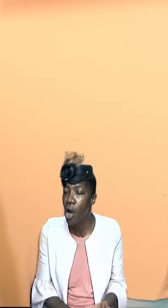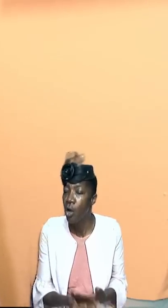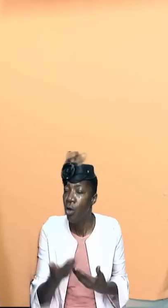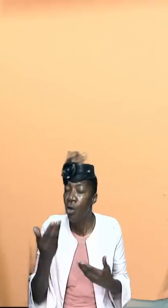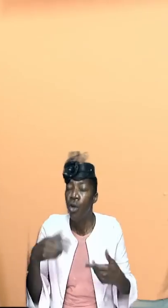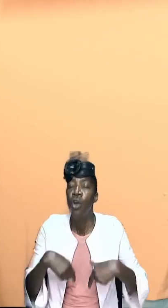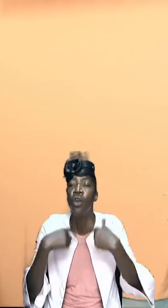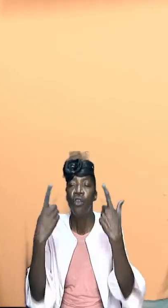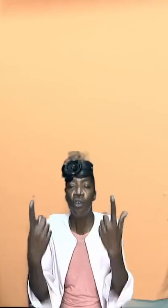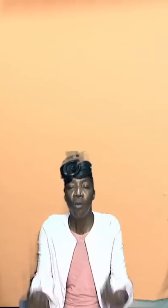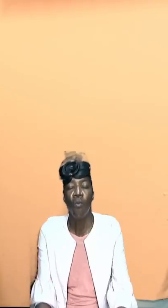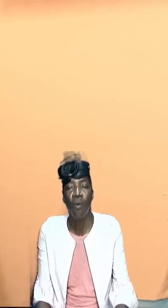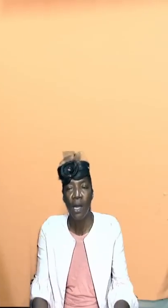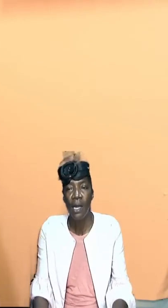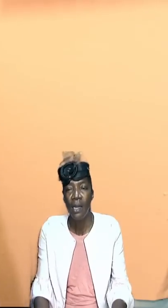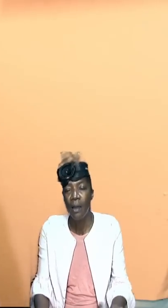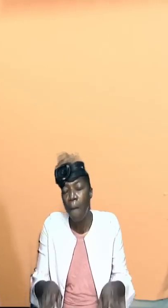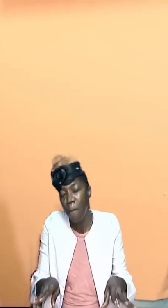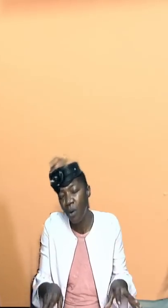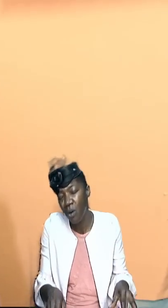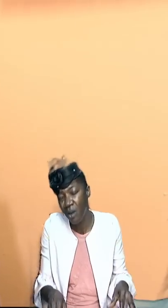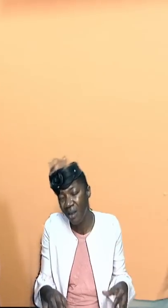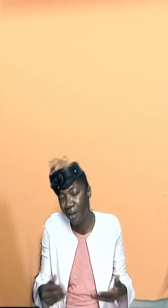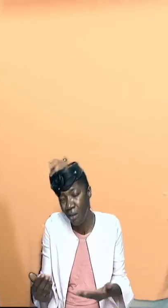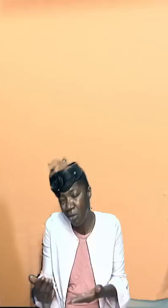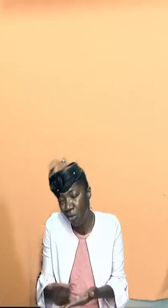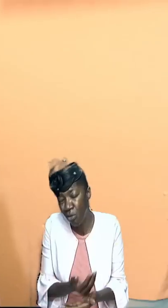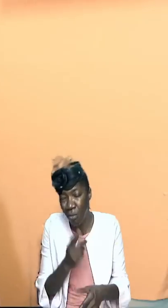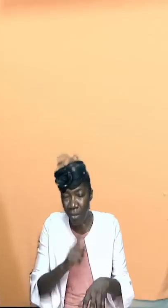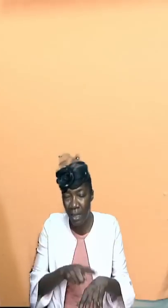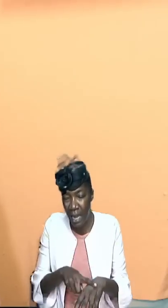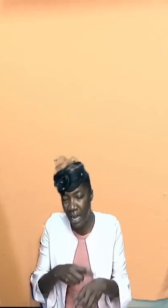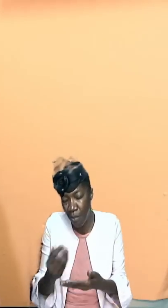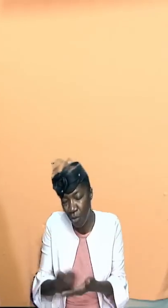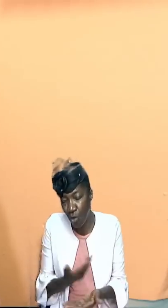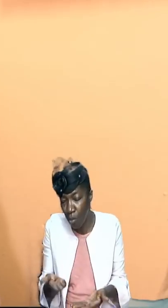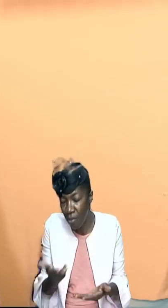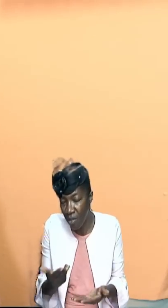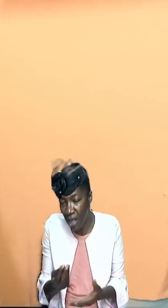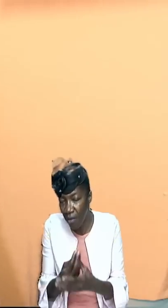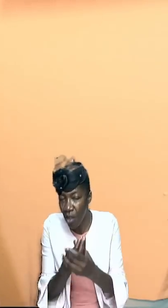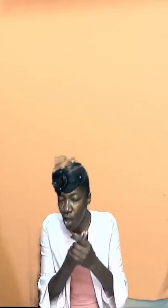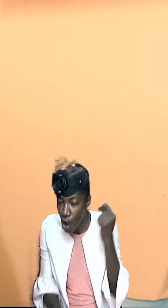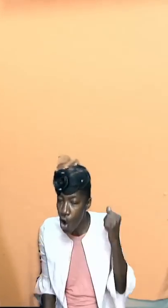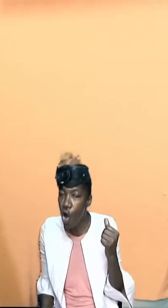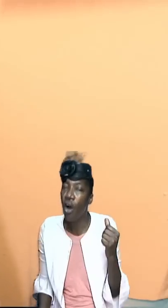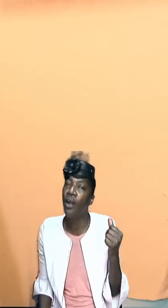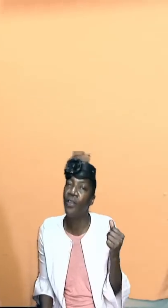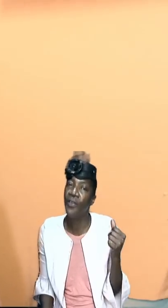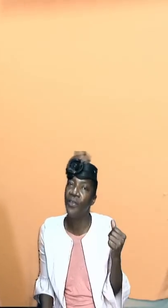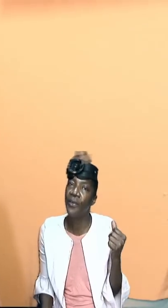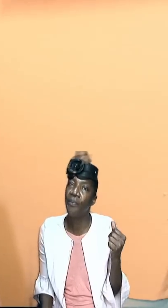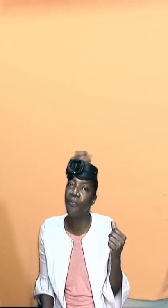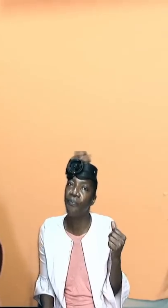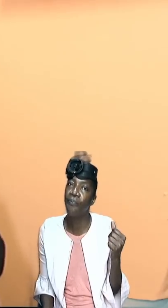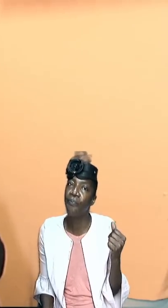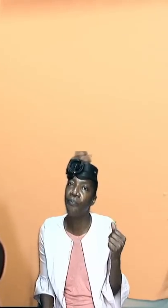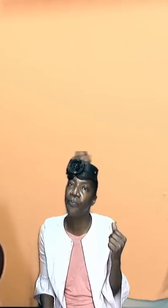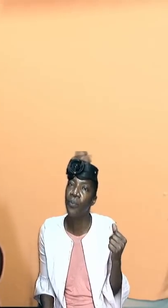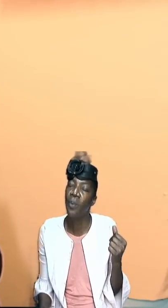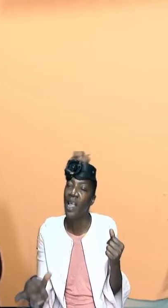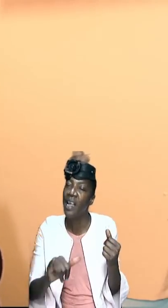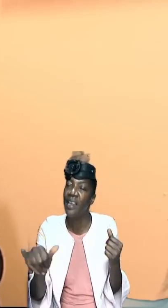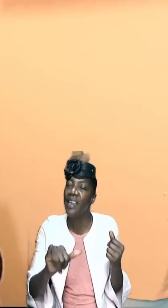you know, over time it tends to shift in terms of you're going to lose something or embellish something or something like that. But it is